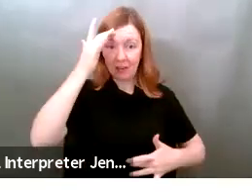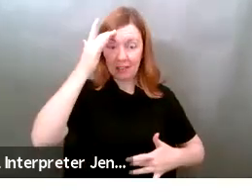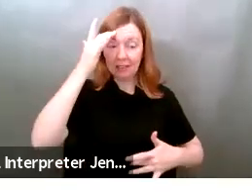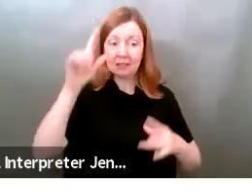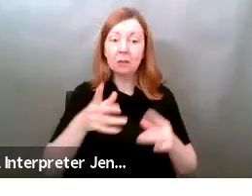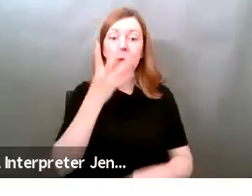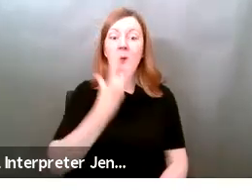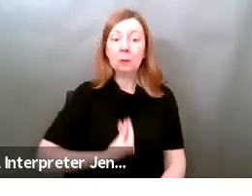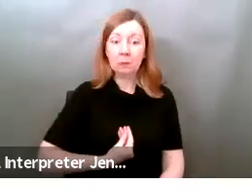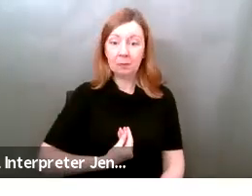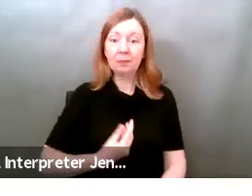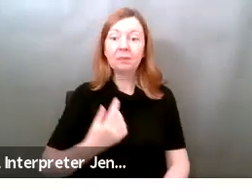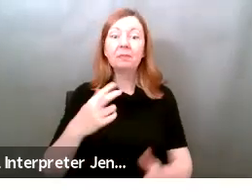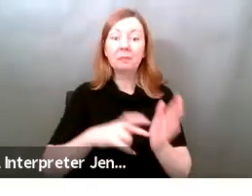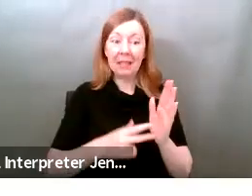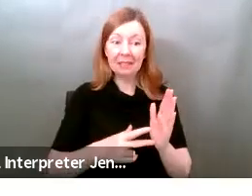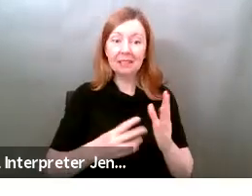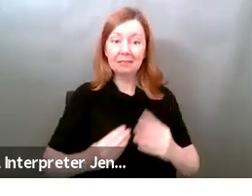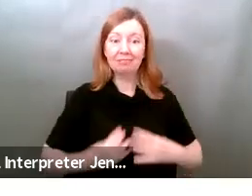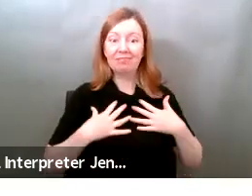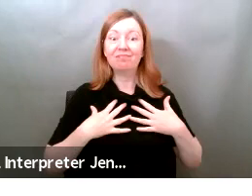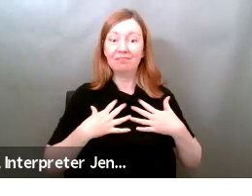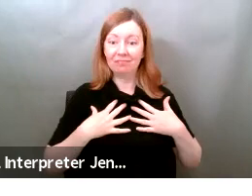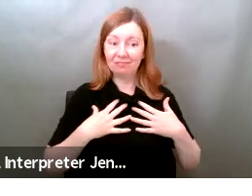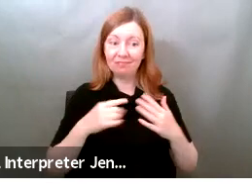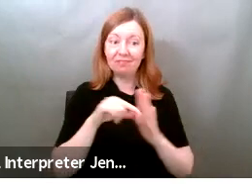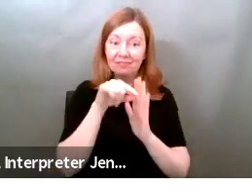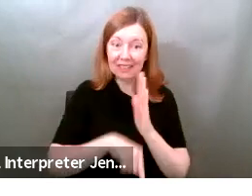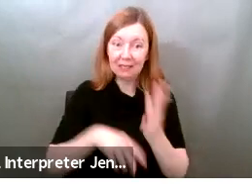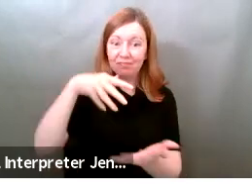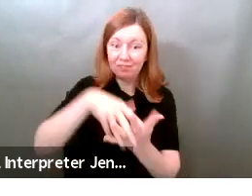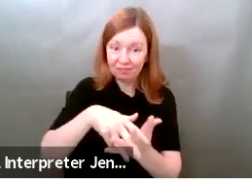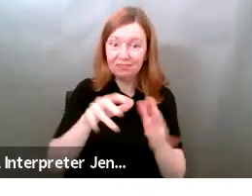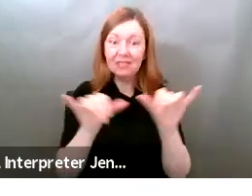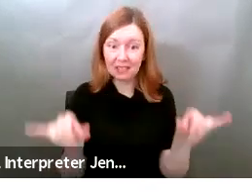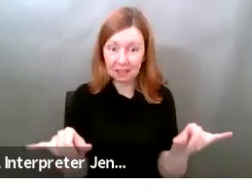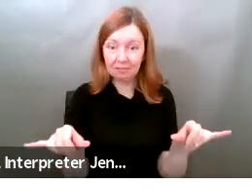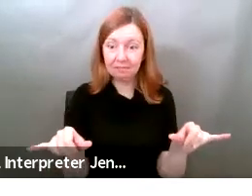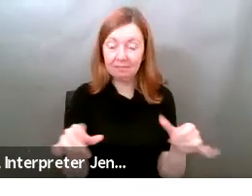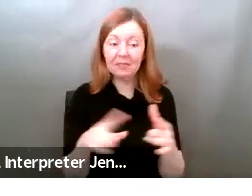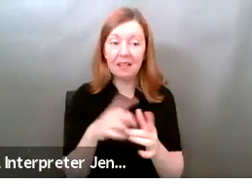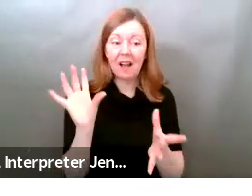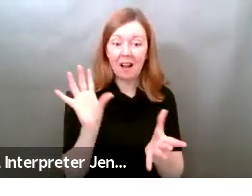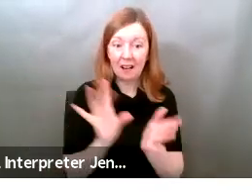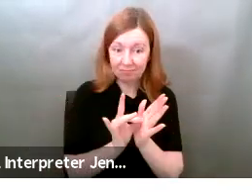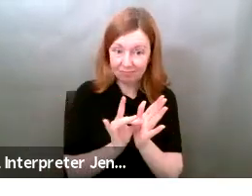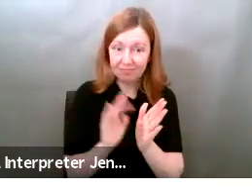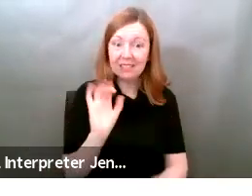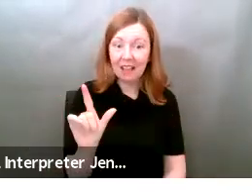our system, we're at risk of the virus actually going deep into our systems, attaching to a